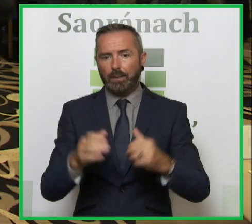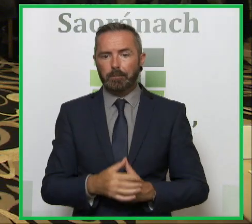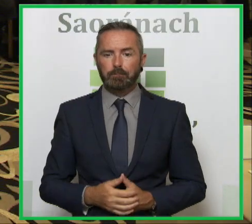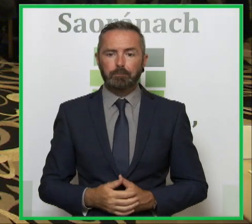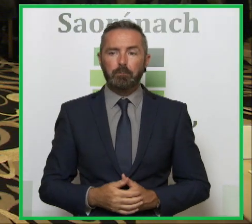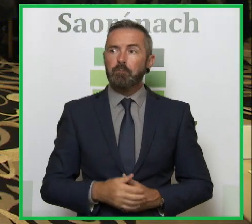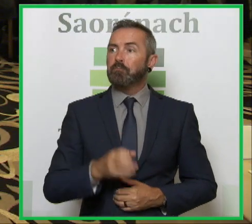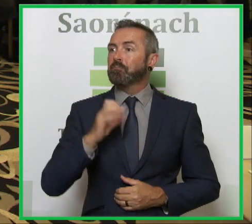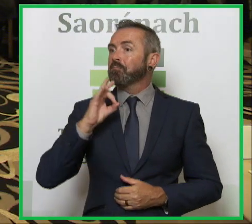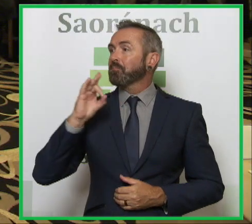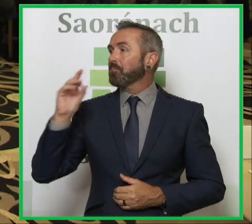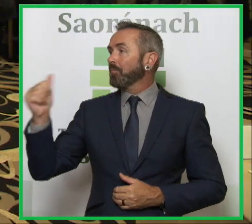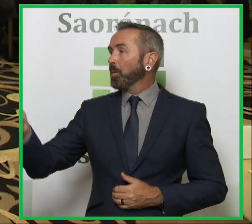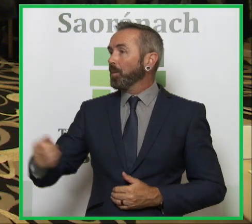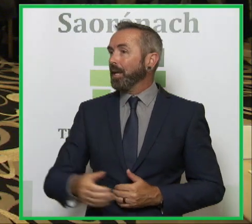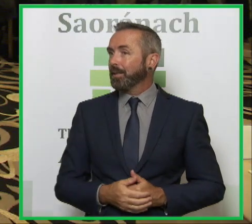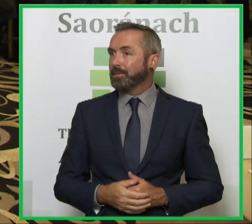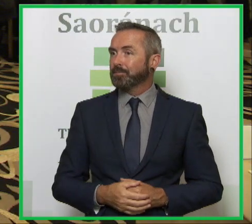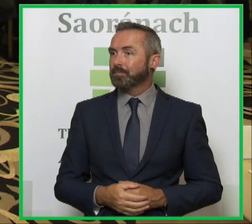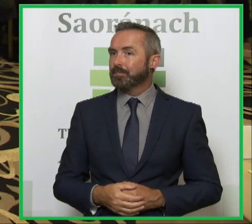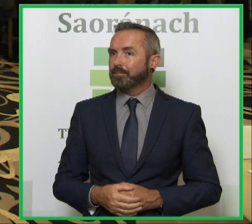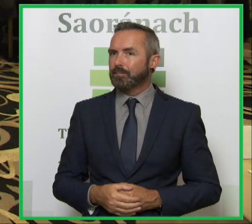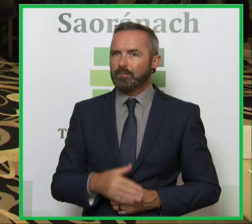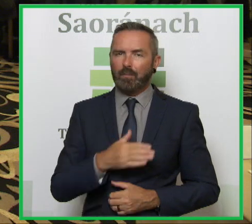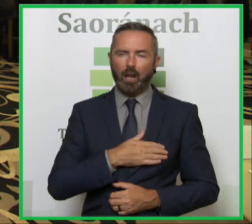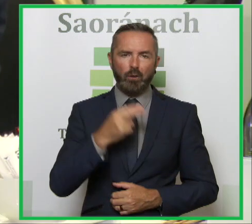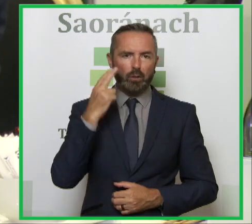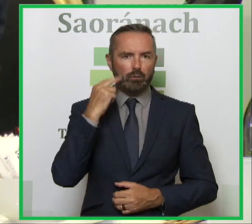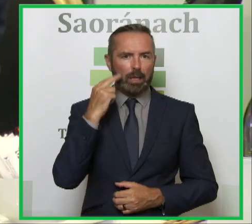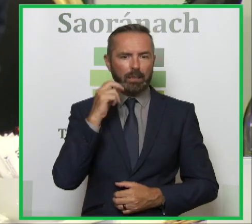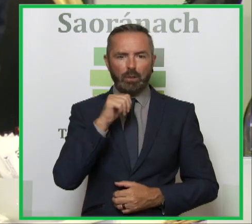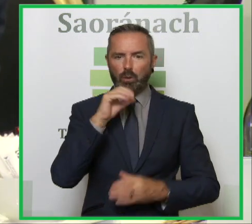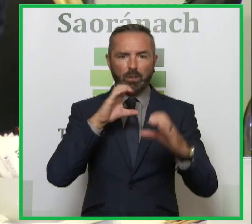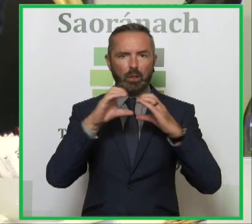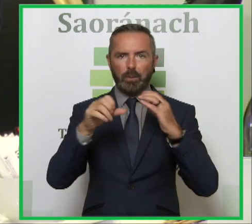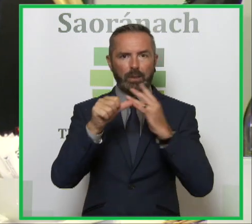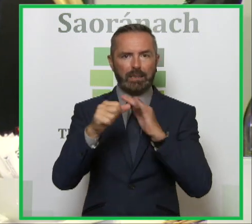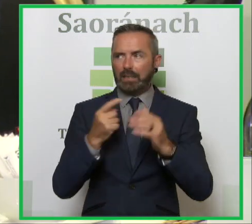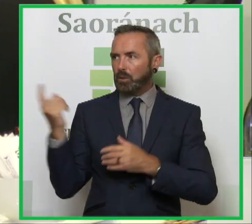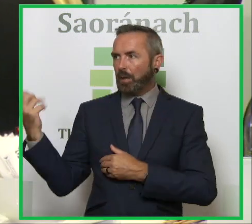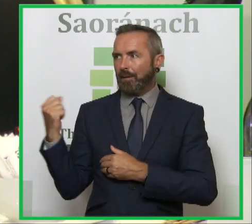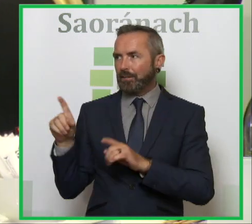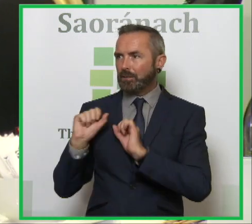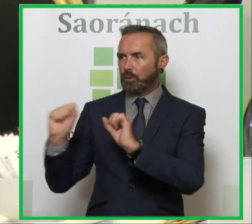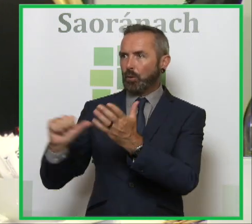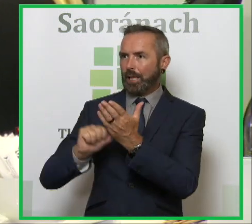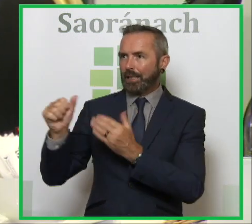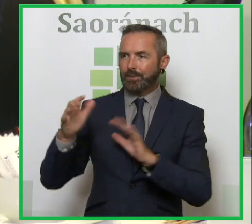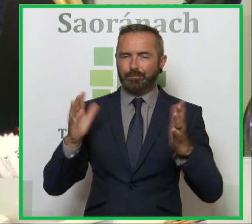Okay, look, I think my only regret is I never had the communication skills and maturity that you have, so at your